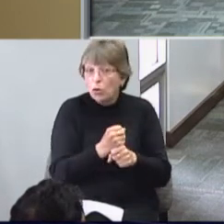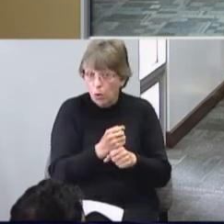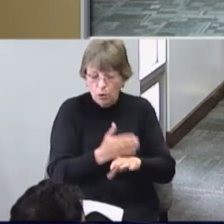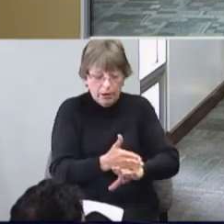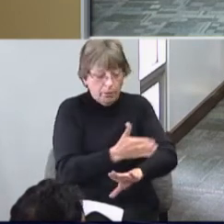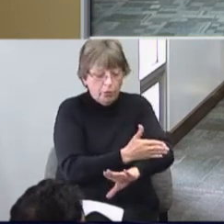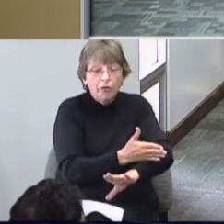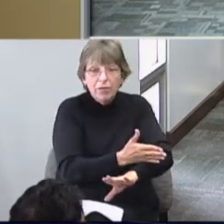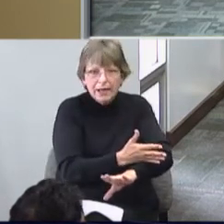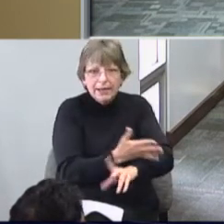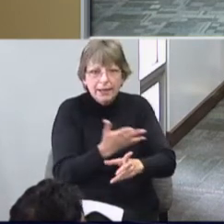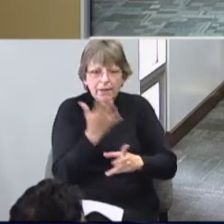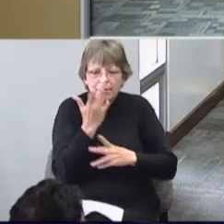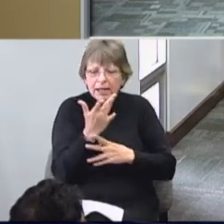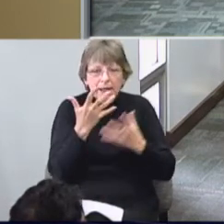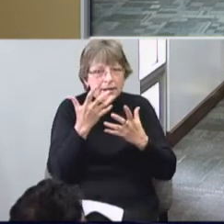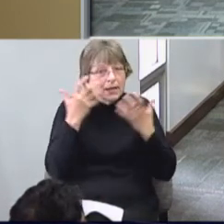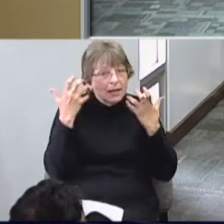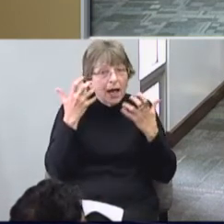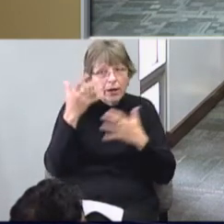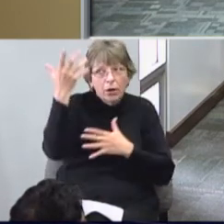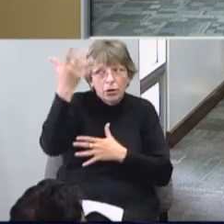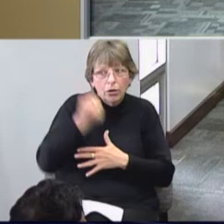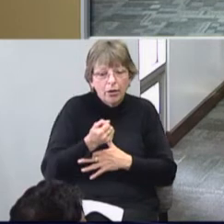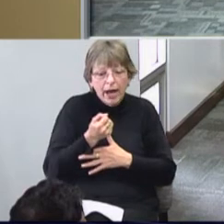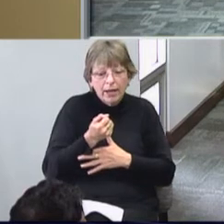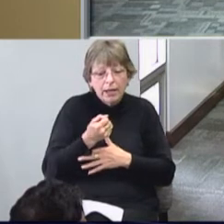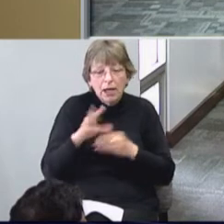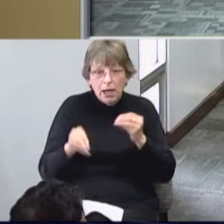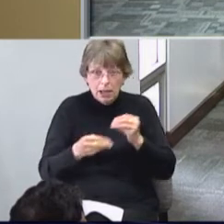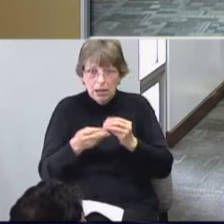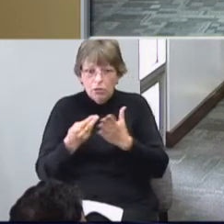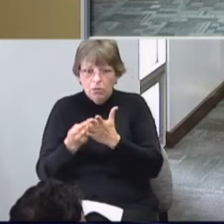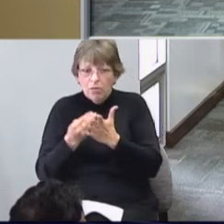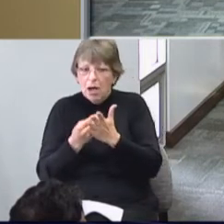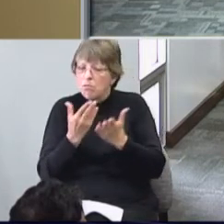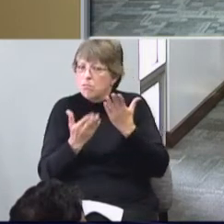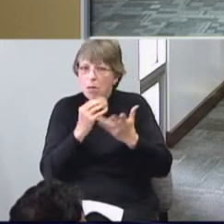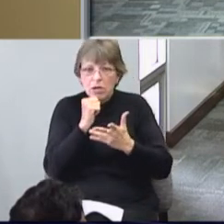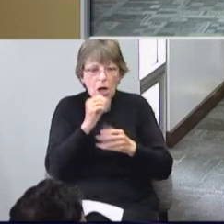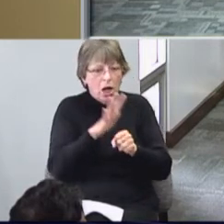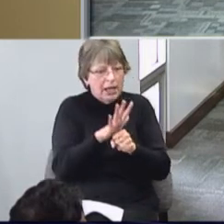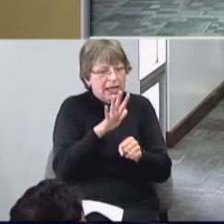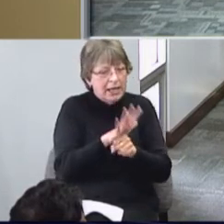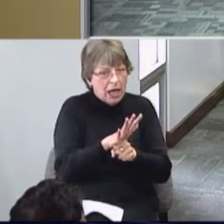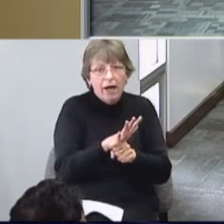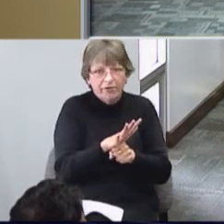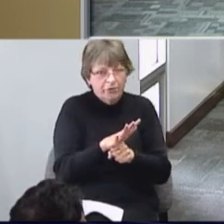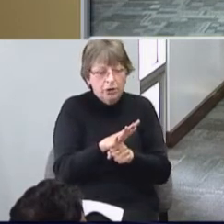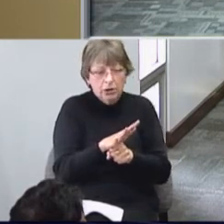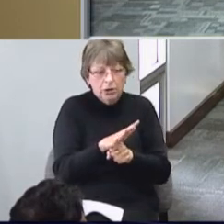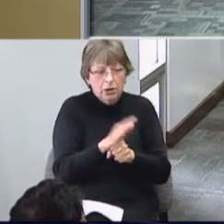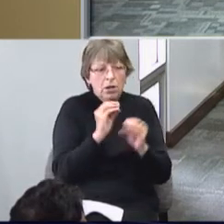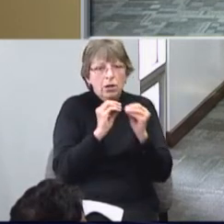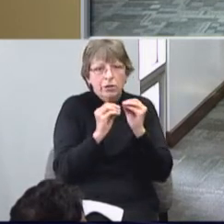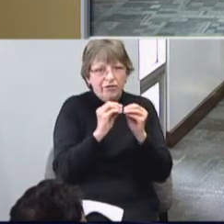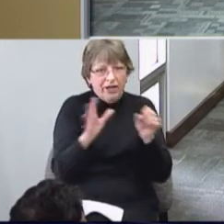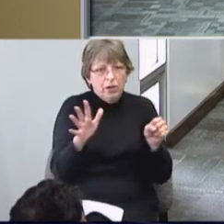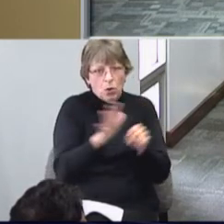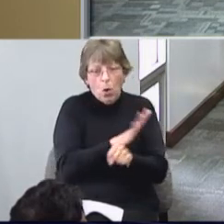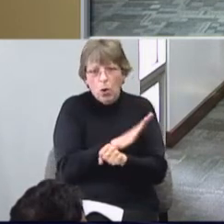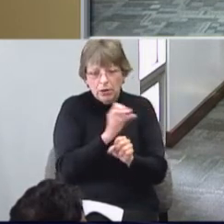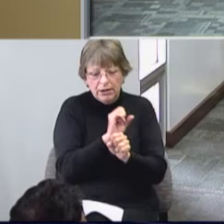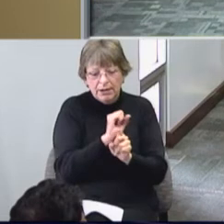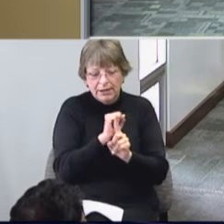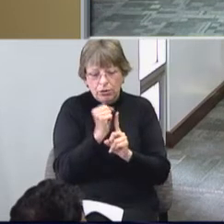really the Tiger grant plus the other commitments probably isn't enough to address the total situation, and so it's